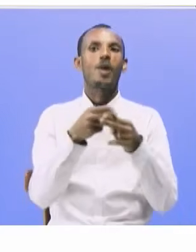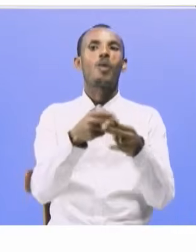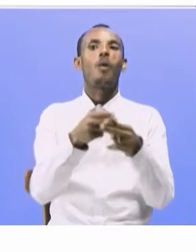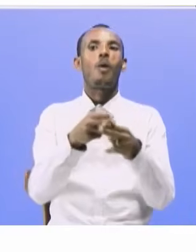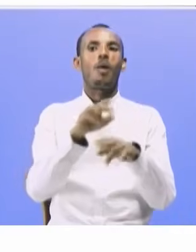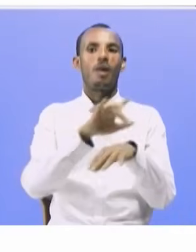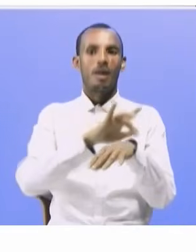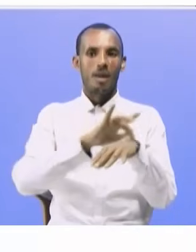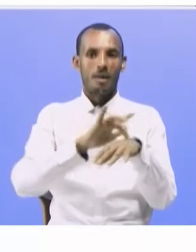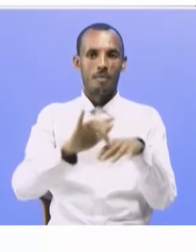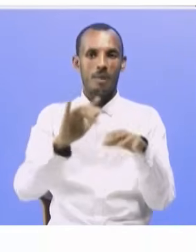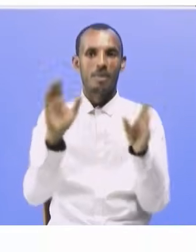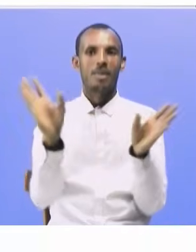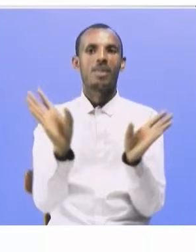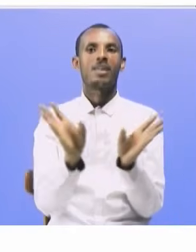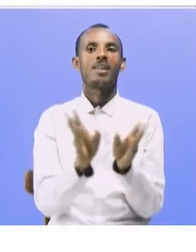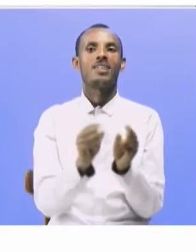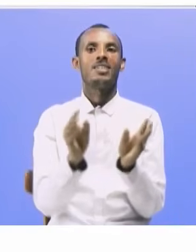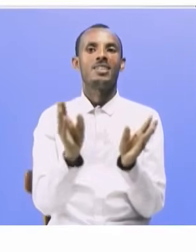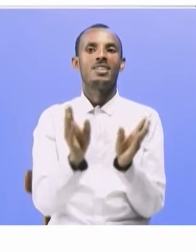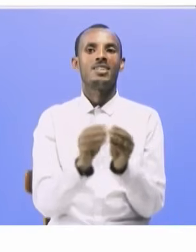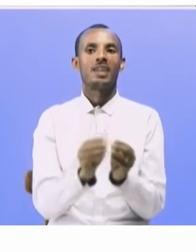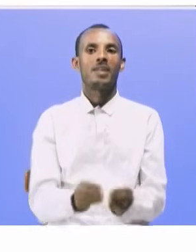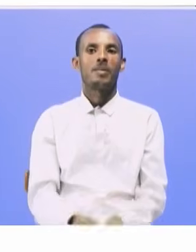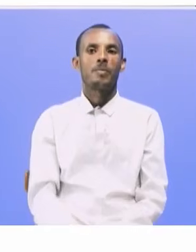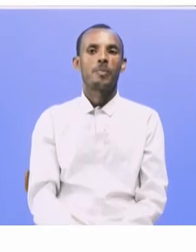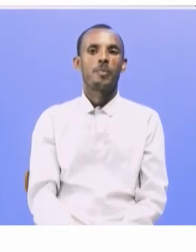does not